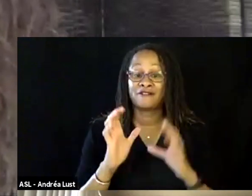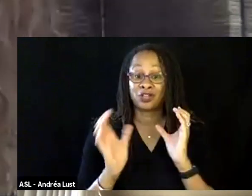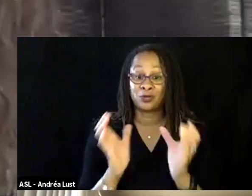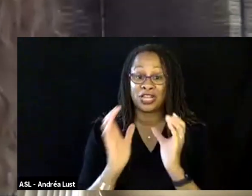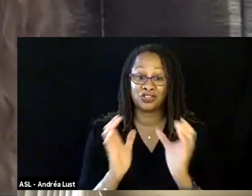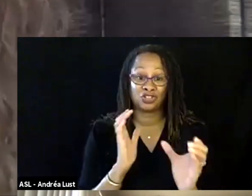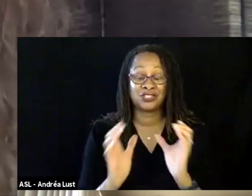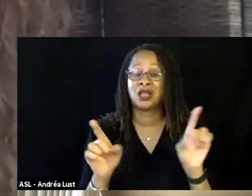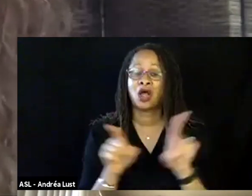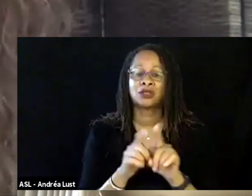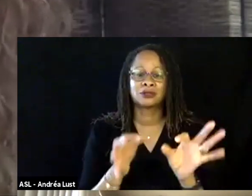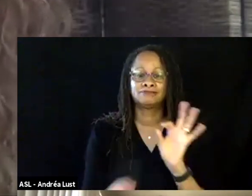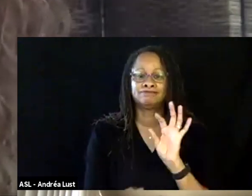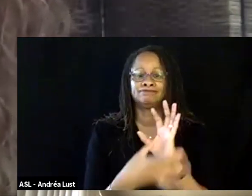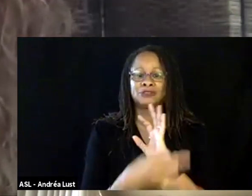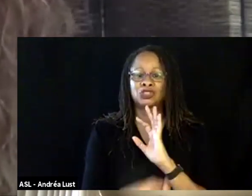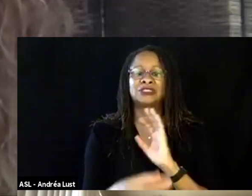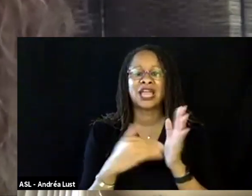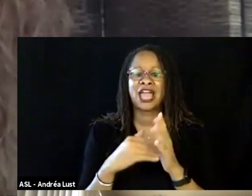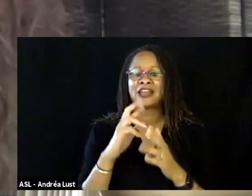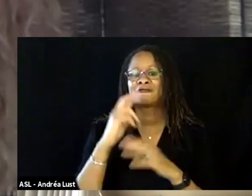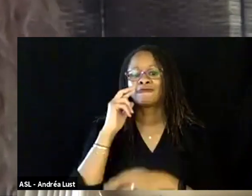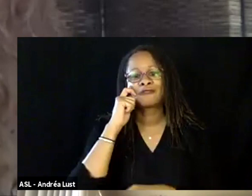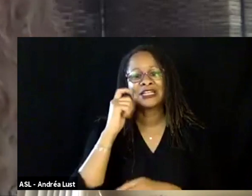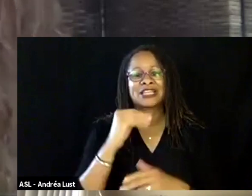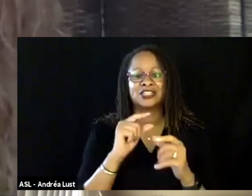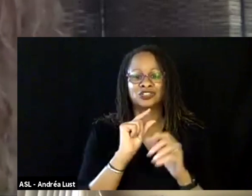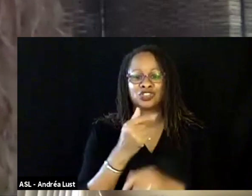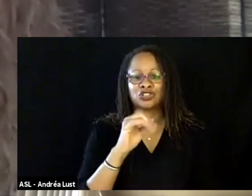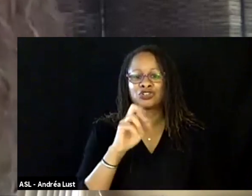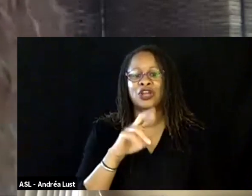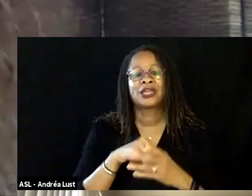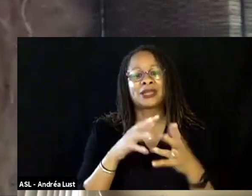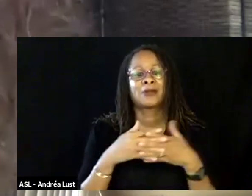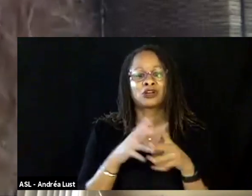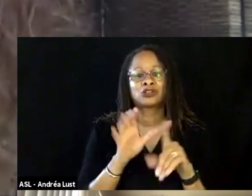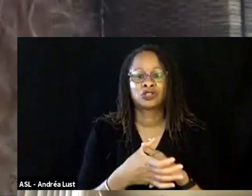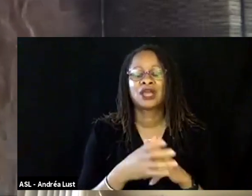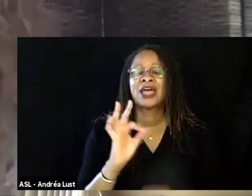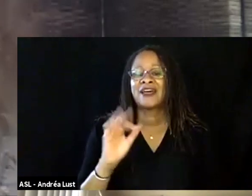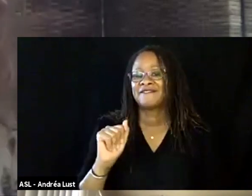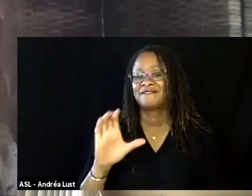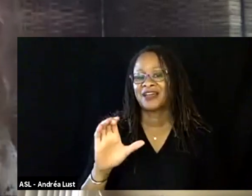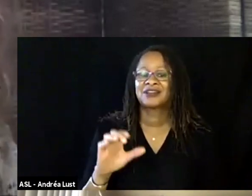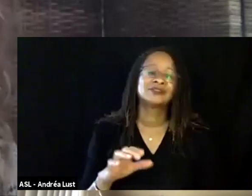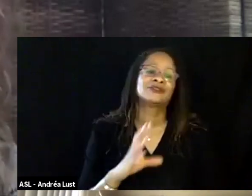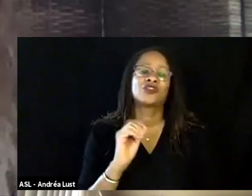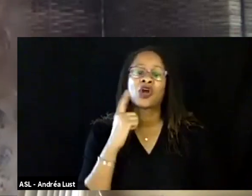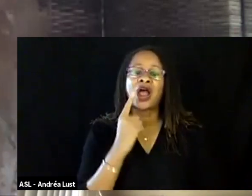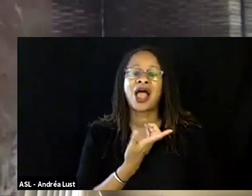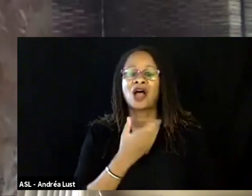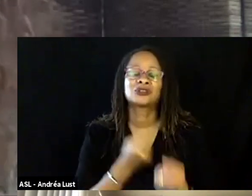but she is an expert in race and gender in American culture. She's also faculty for our fiscal sponsor, who we love and